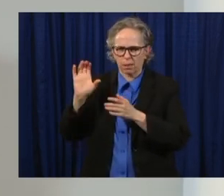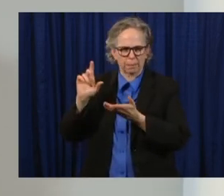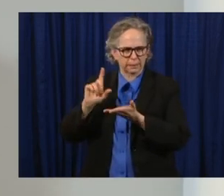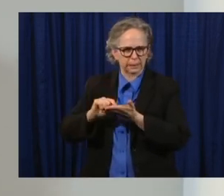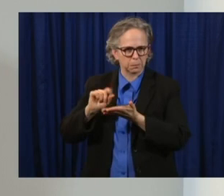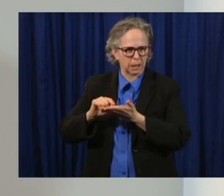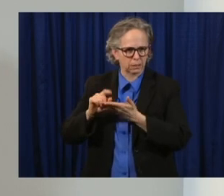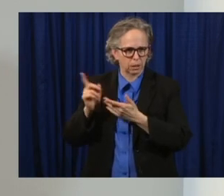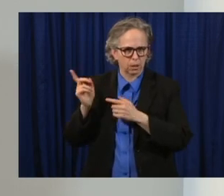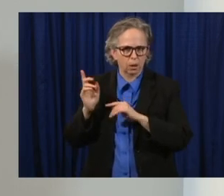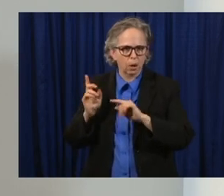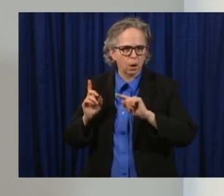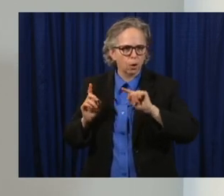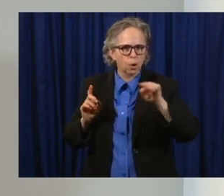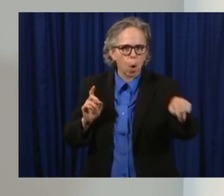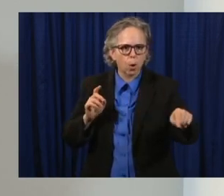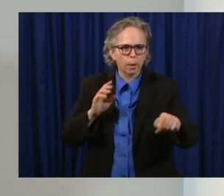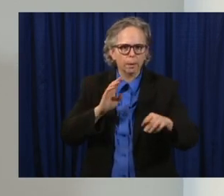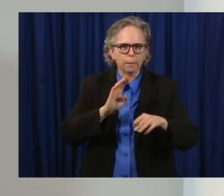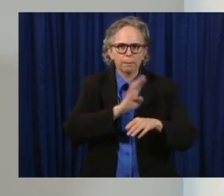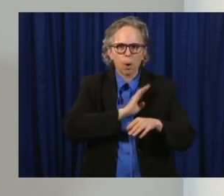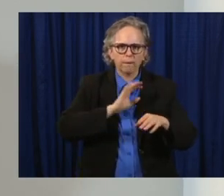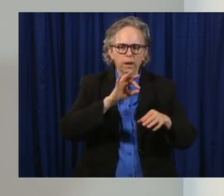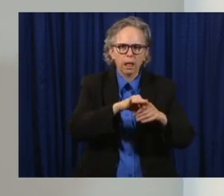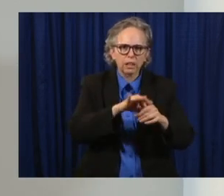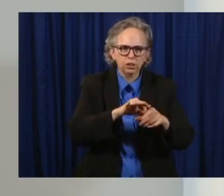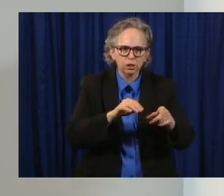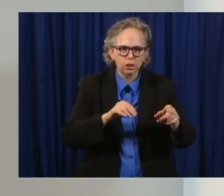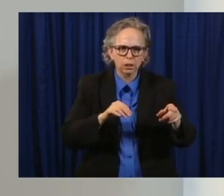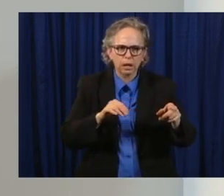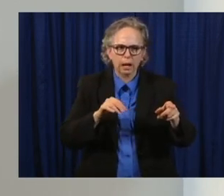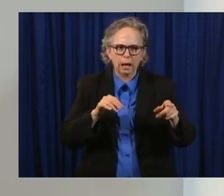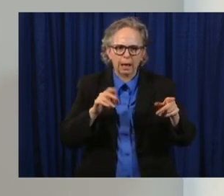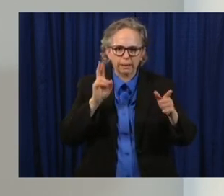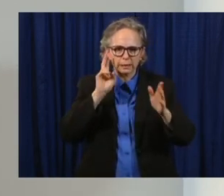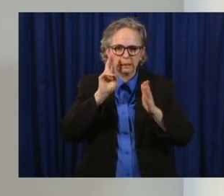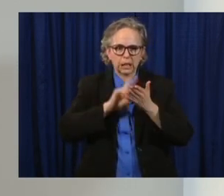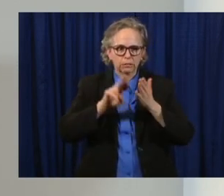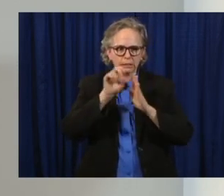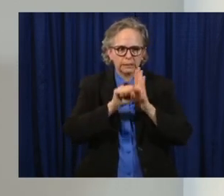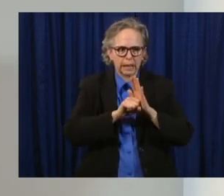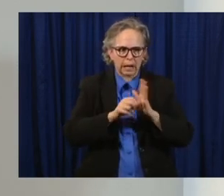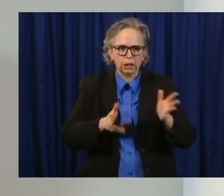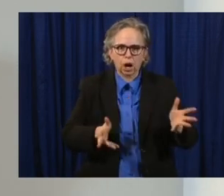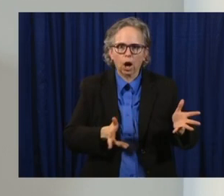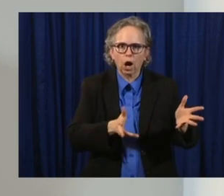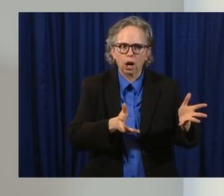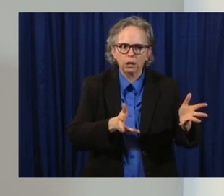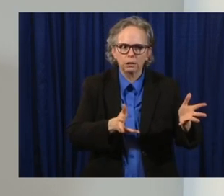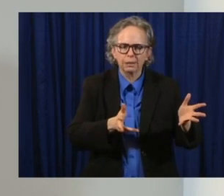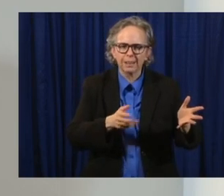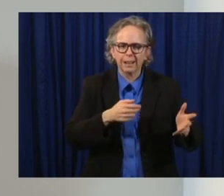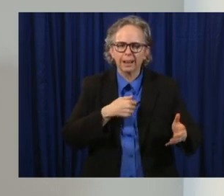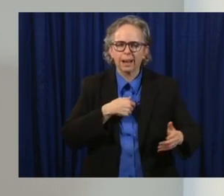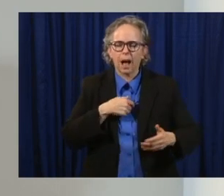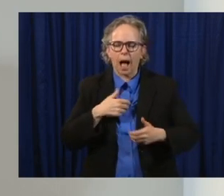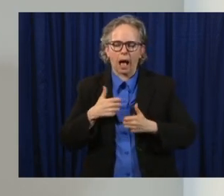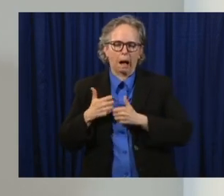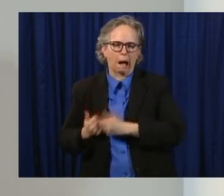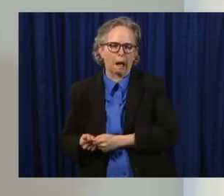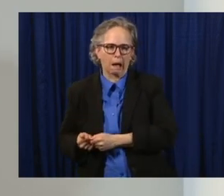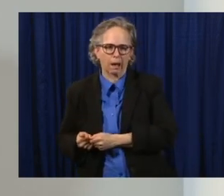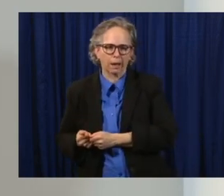to vote, and that the Secretary was encouraging people to do that. I want to clarify that, because I reached out during this news conference to the Secretary of State's